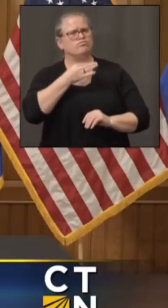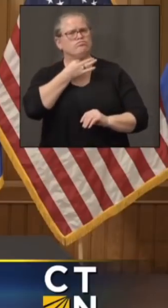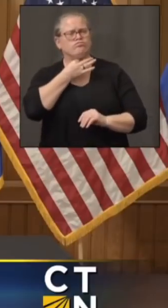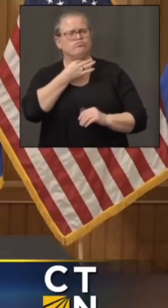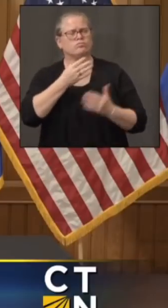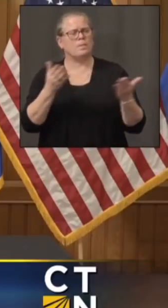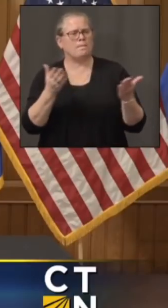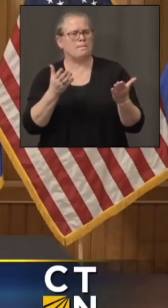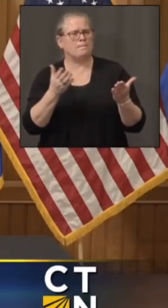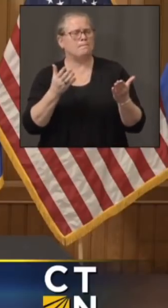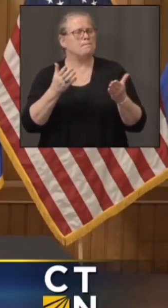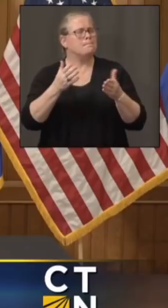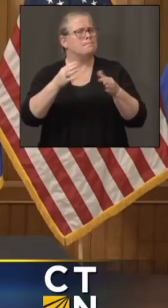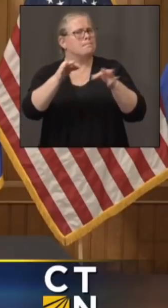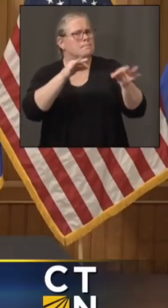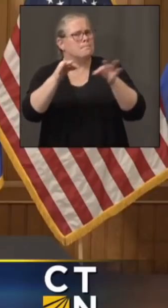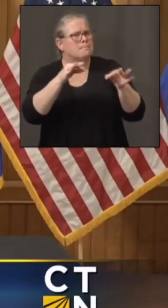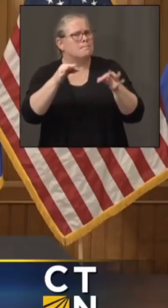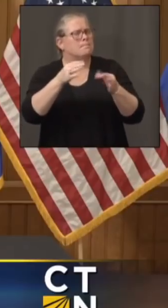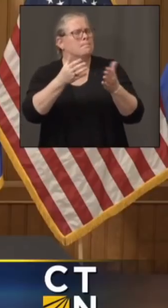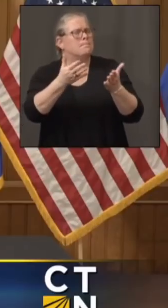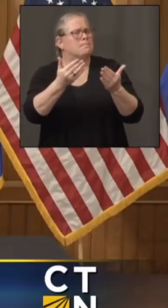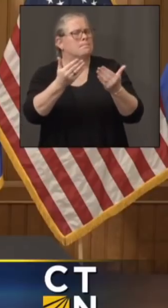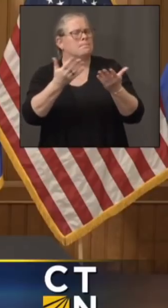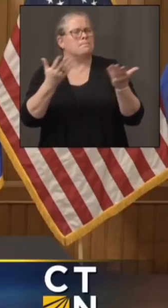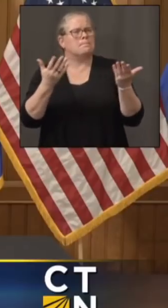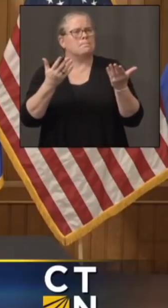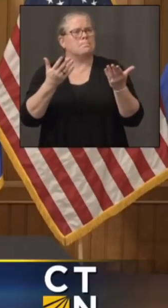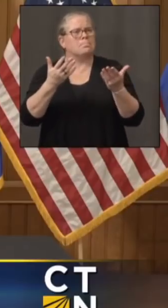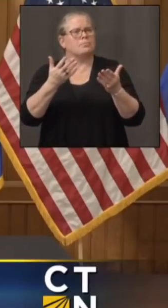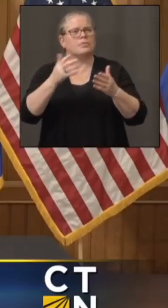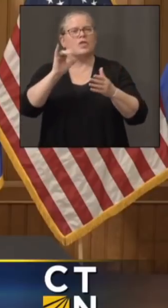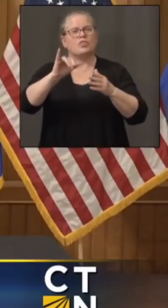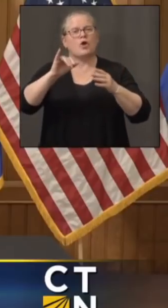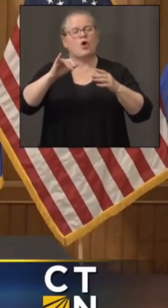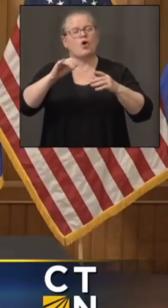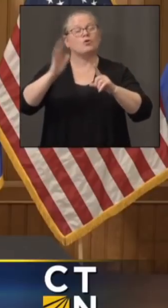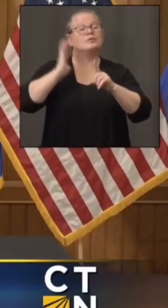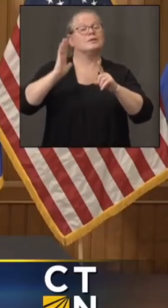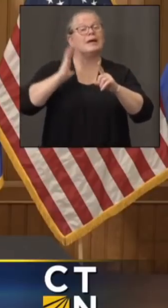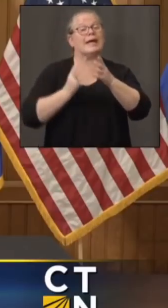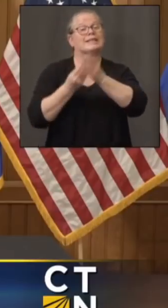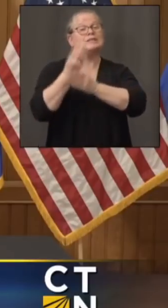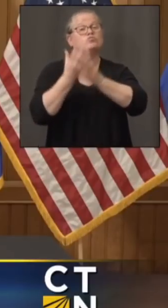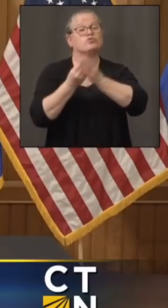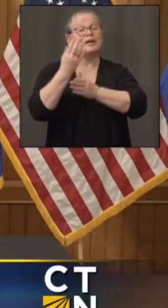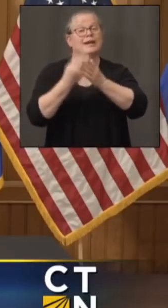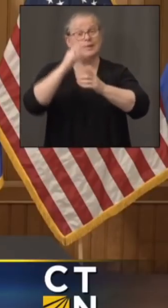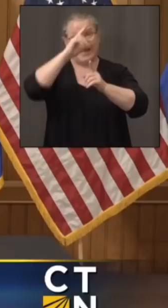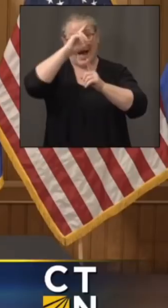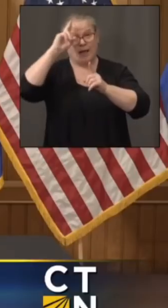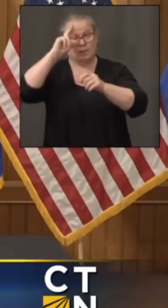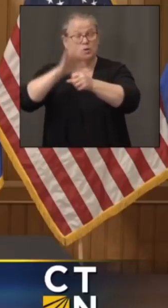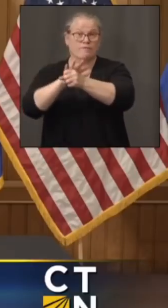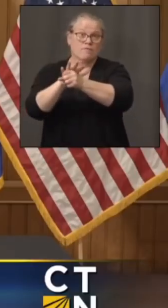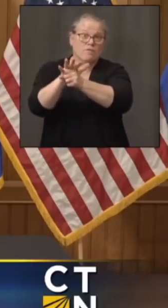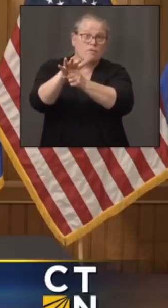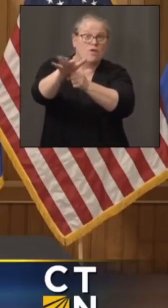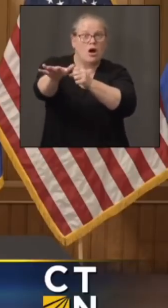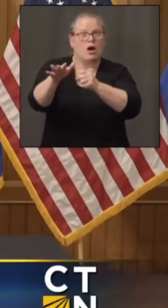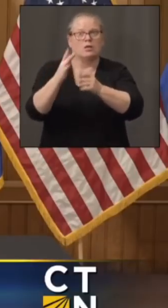you to get the National Guard to start setting up field hospitals again? You made a mention of it early on